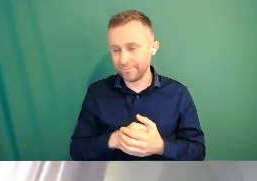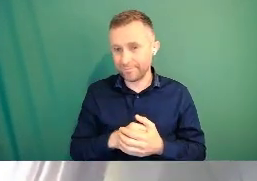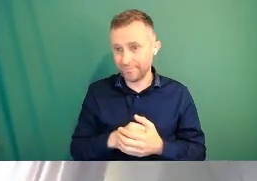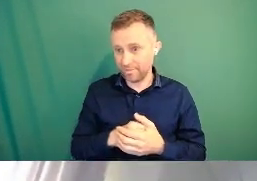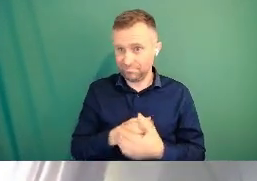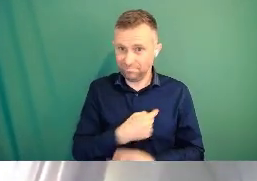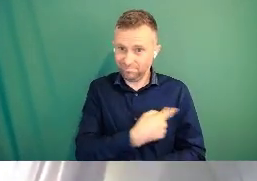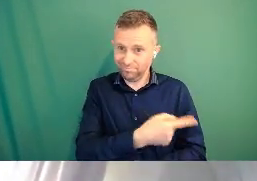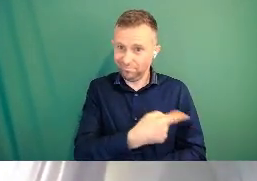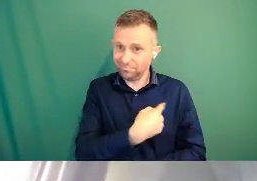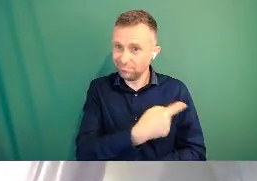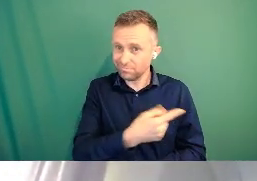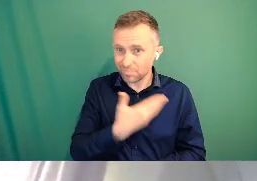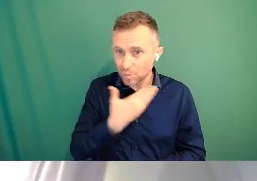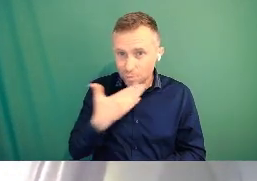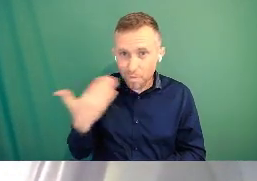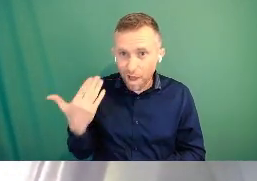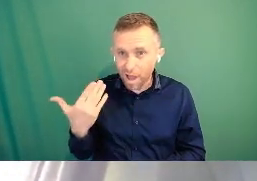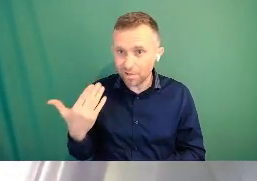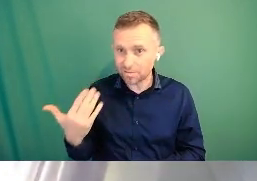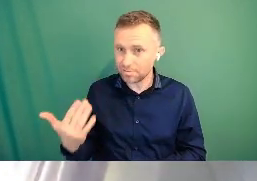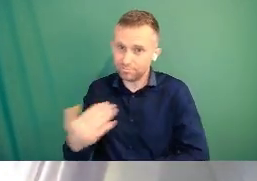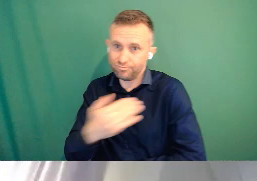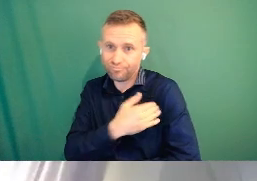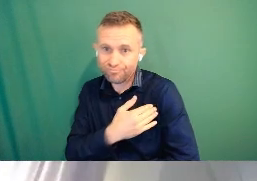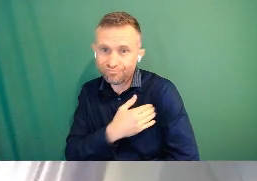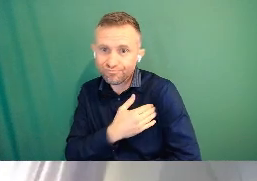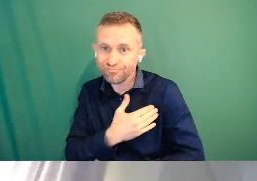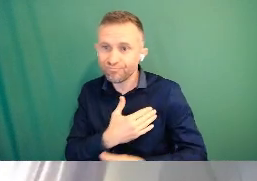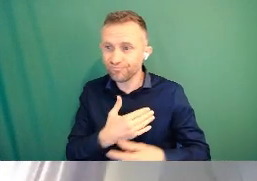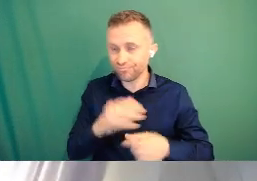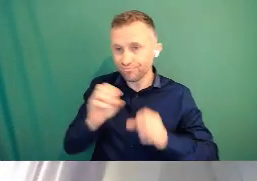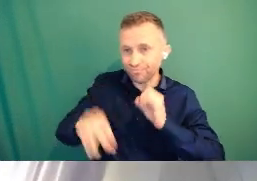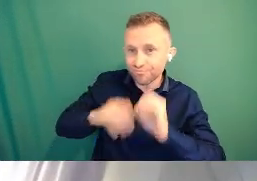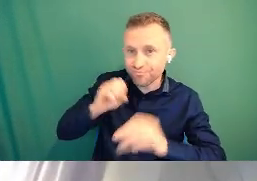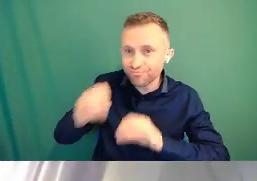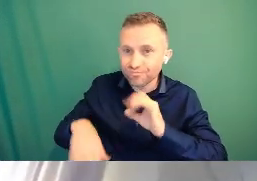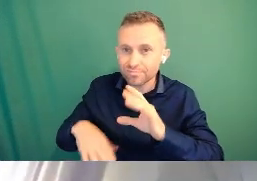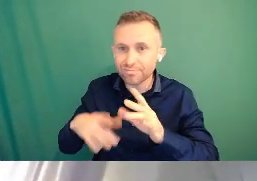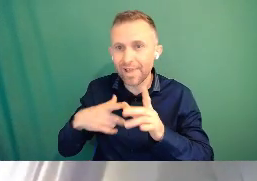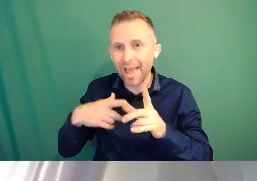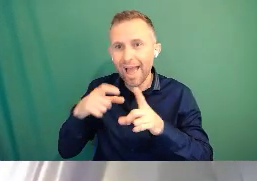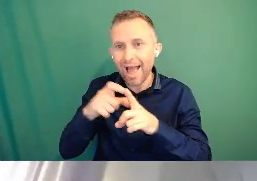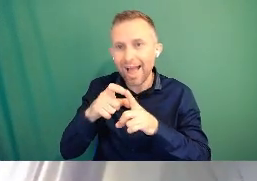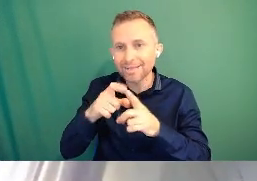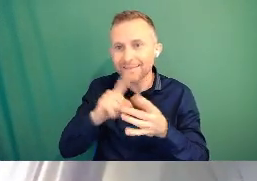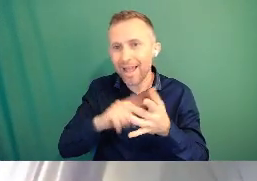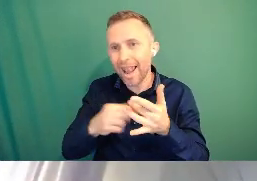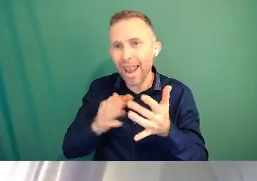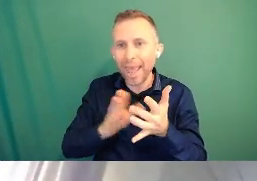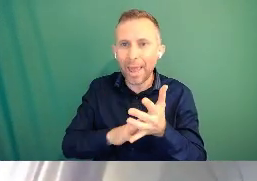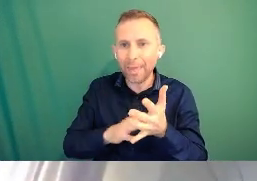to do an ad lib talk to you or anything like that.